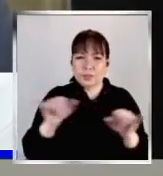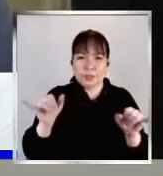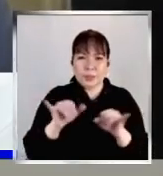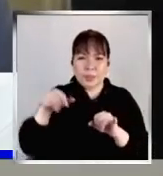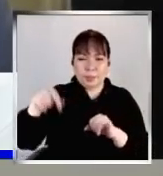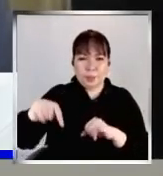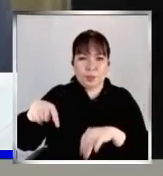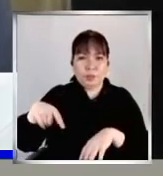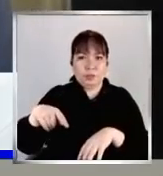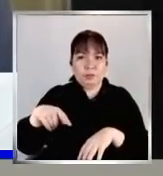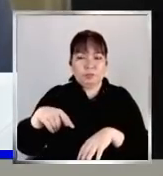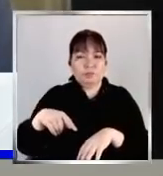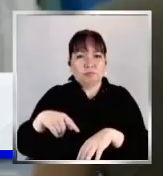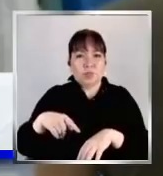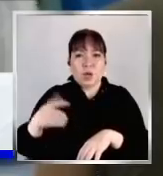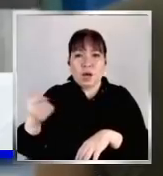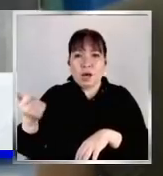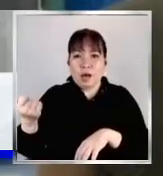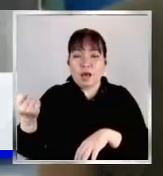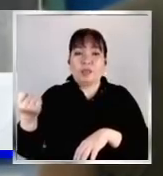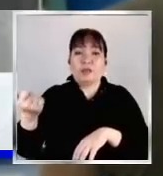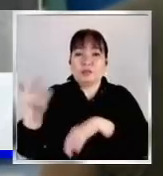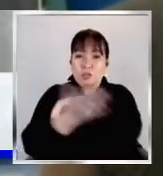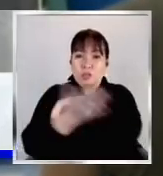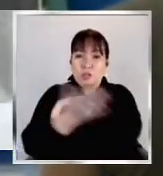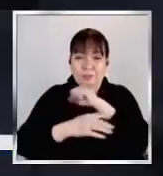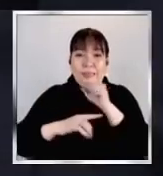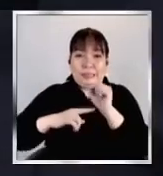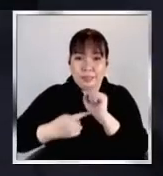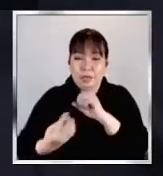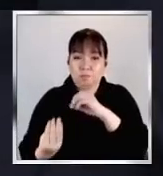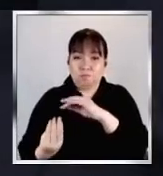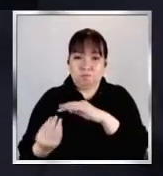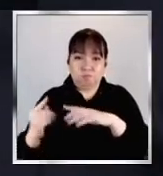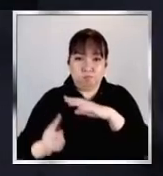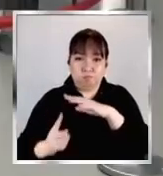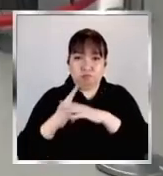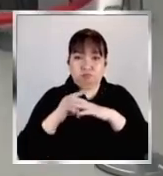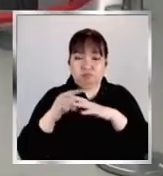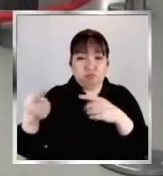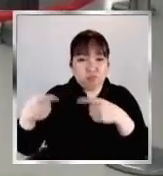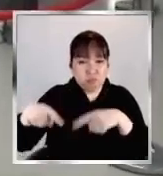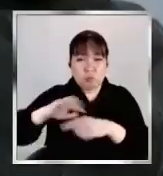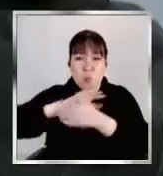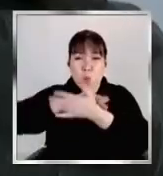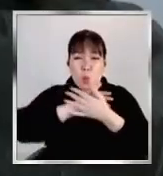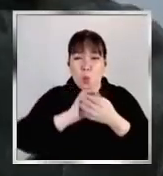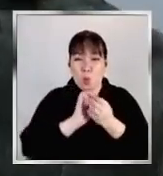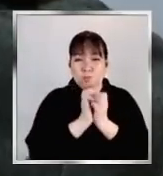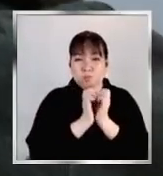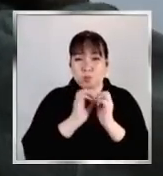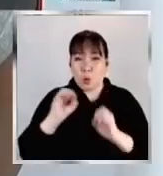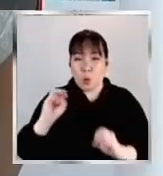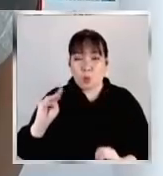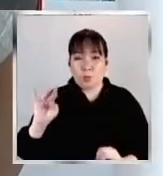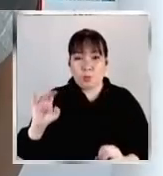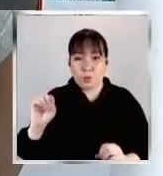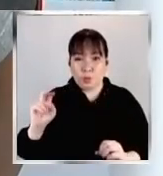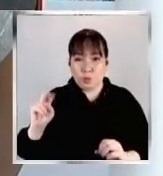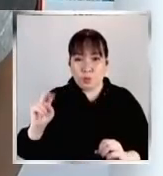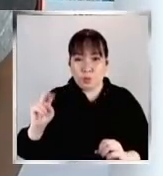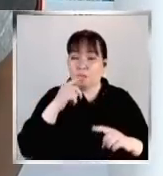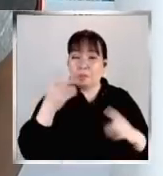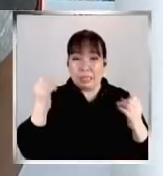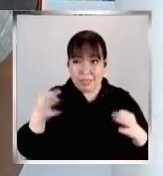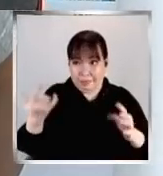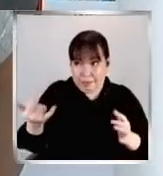the Omicron surge. Sa projection ng OCTA, nationwide posibleng umabot sa 2,000 new cases sa January 1 at 8,000